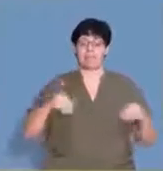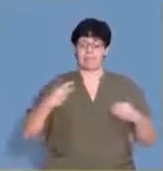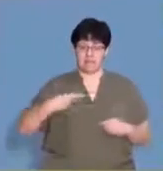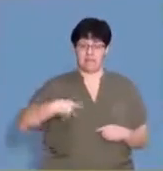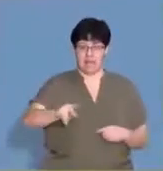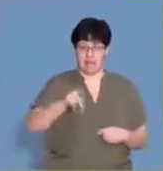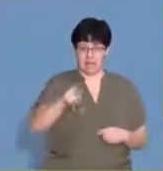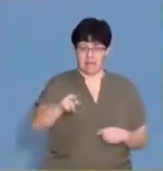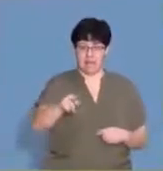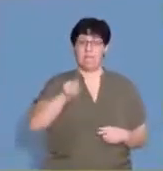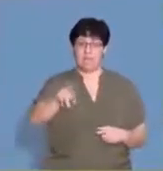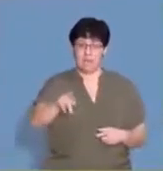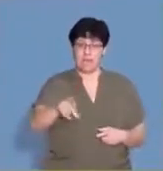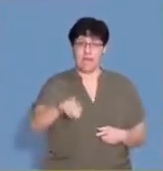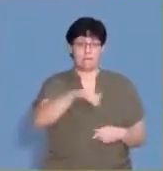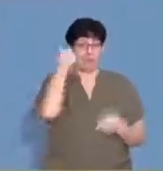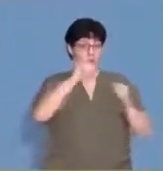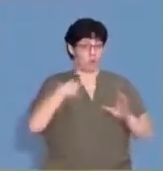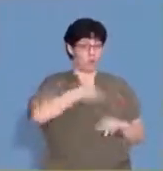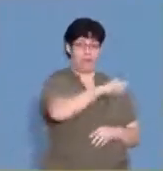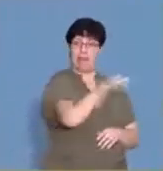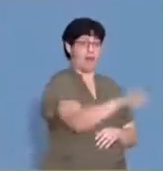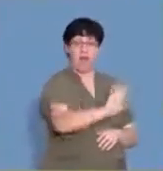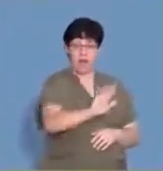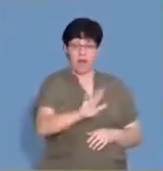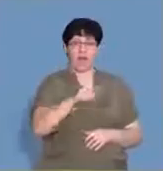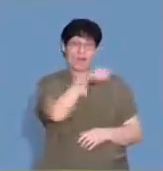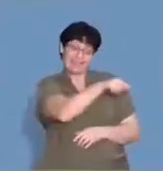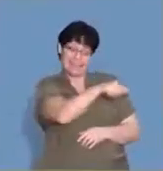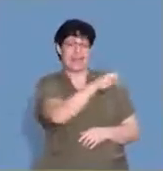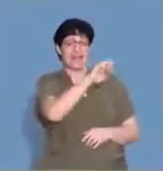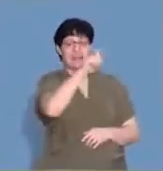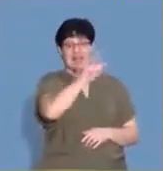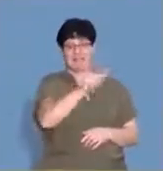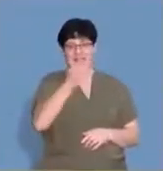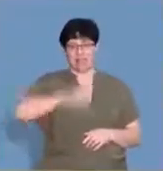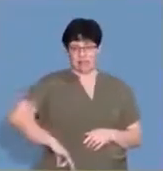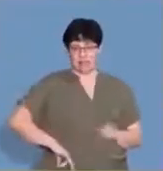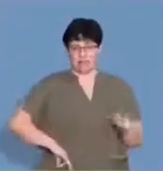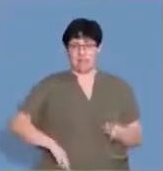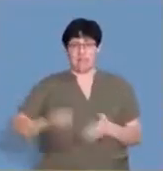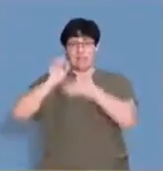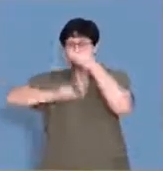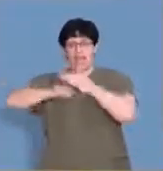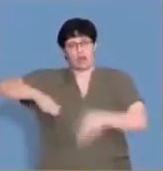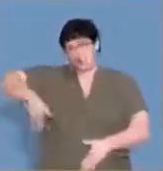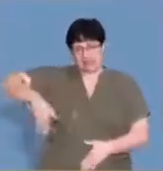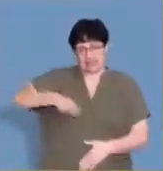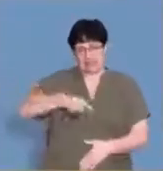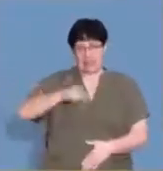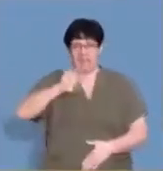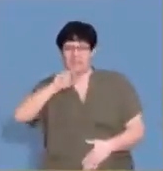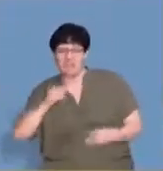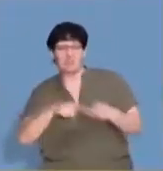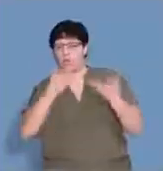It's not what he gets in his bank account. That is called your net salary. So this is before deductions or anything. It's